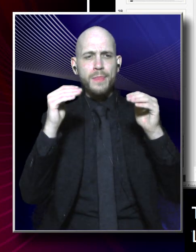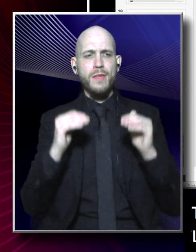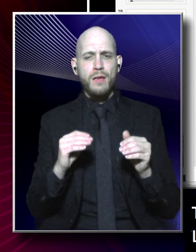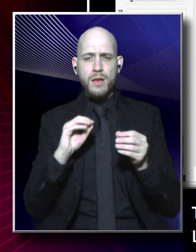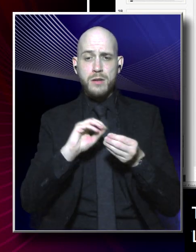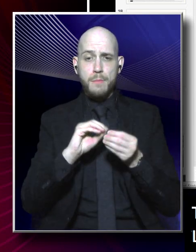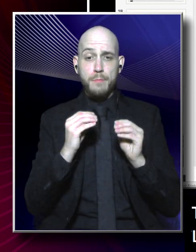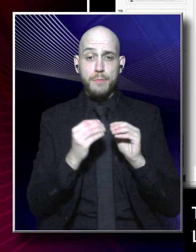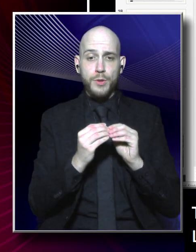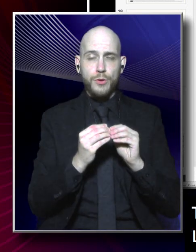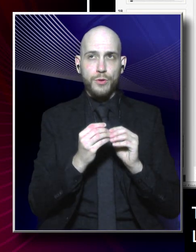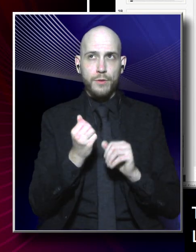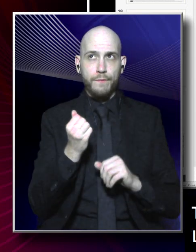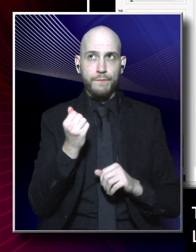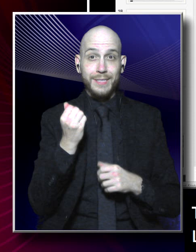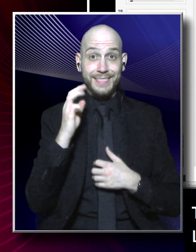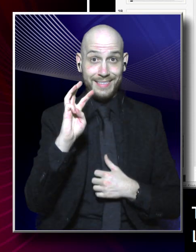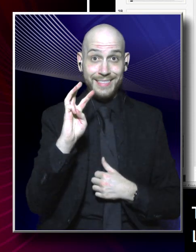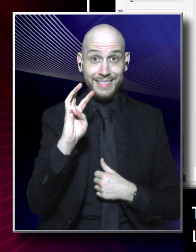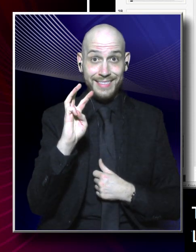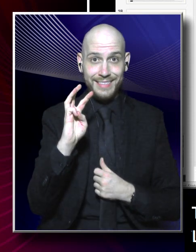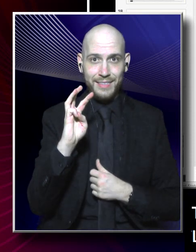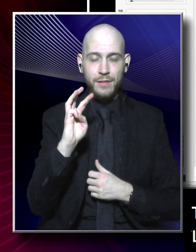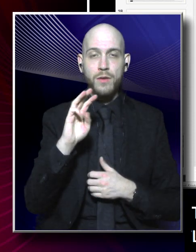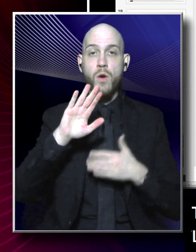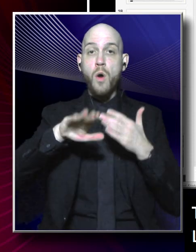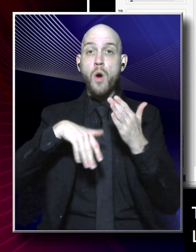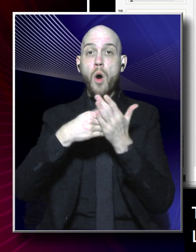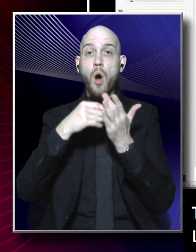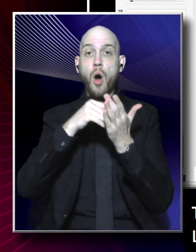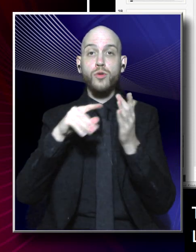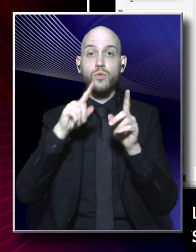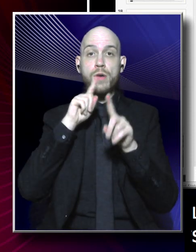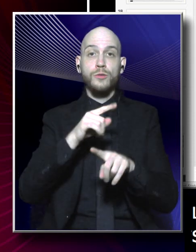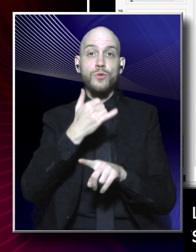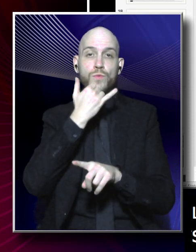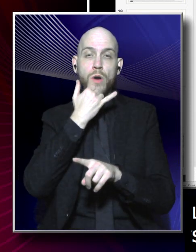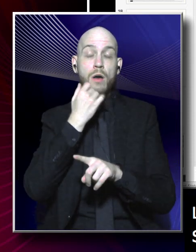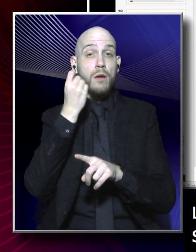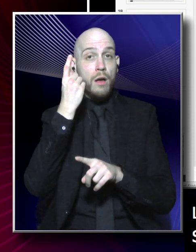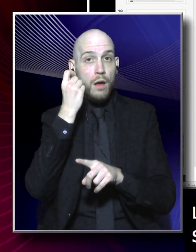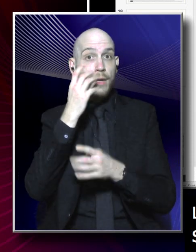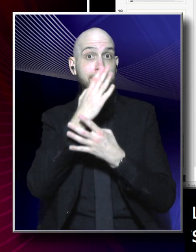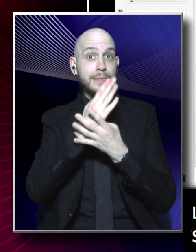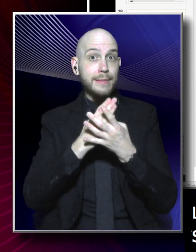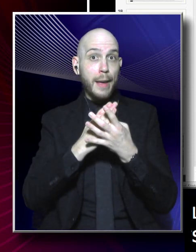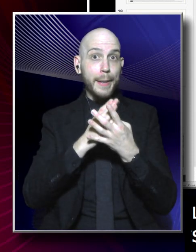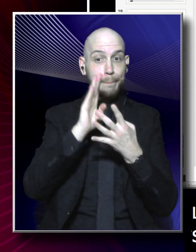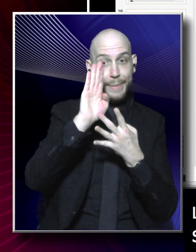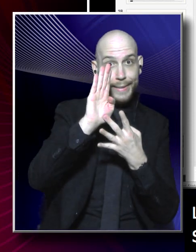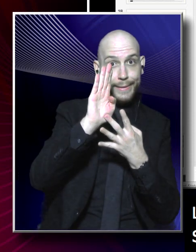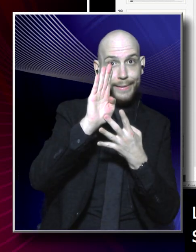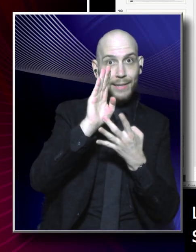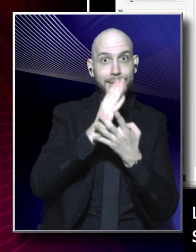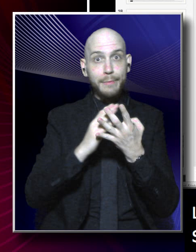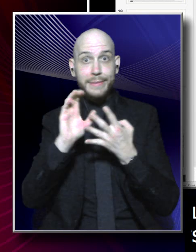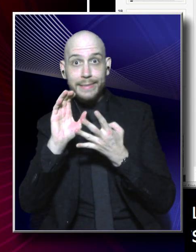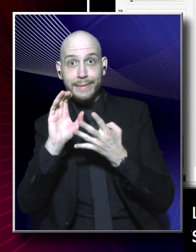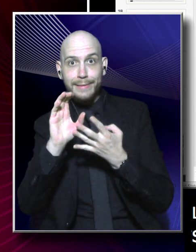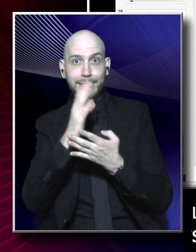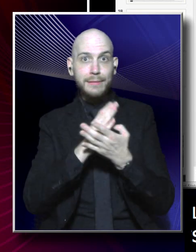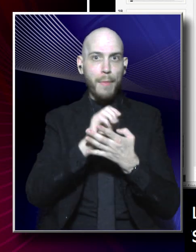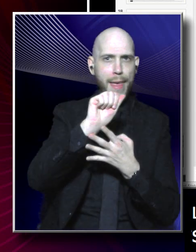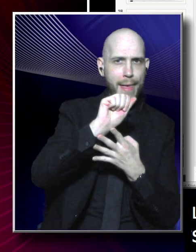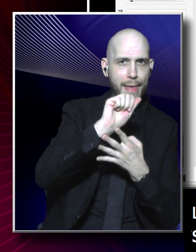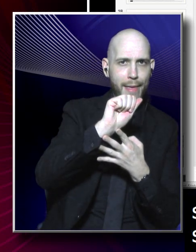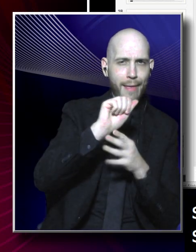16, all the kids got it wrong, but some answered B, some answered C, and some answered A. So as a teacher, either